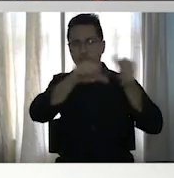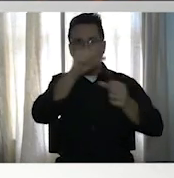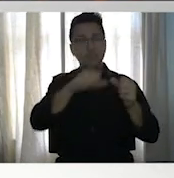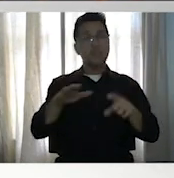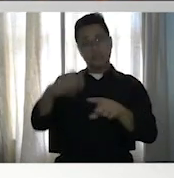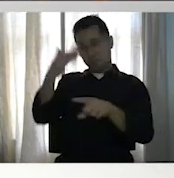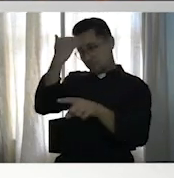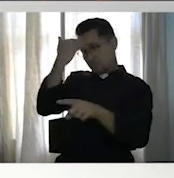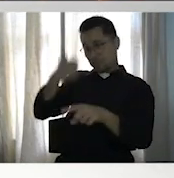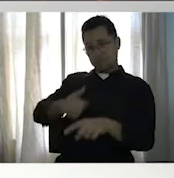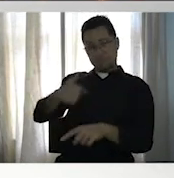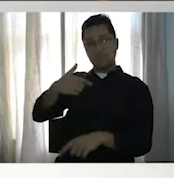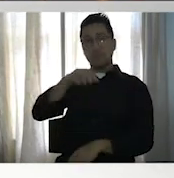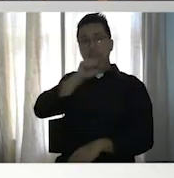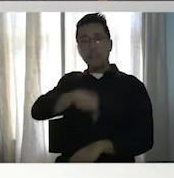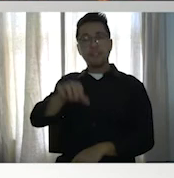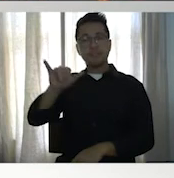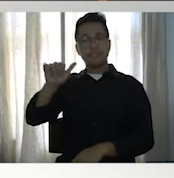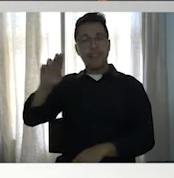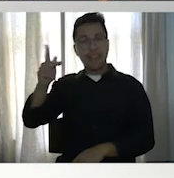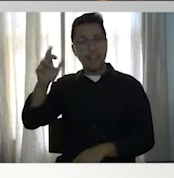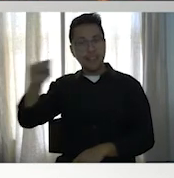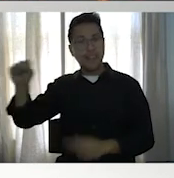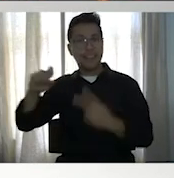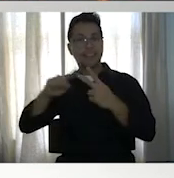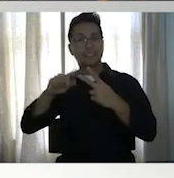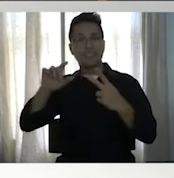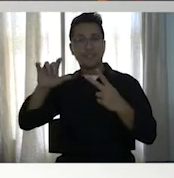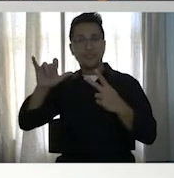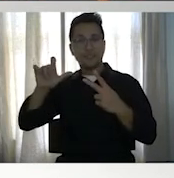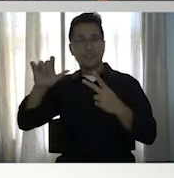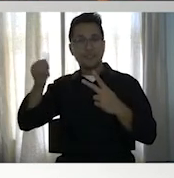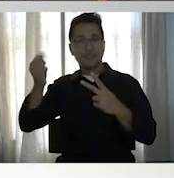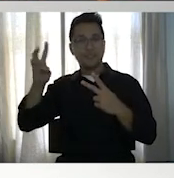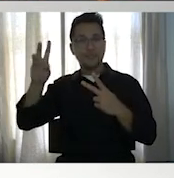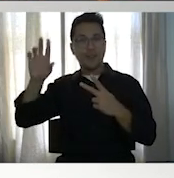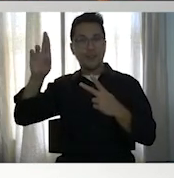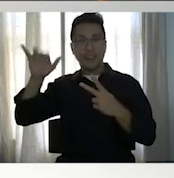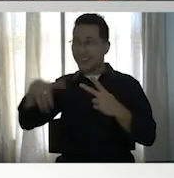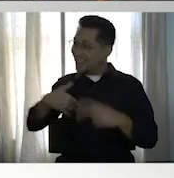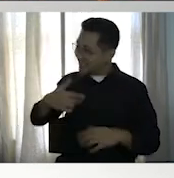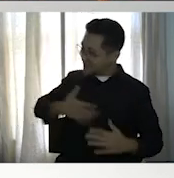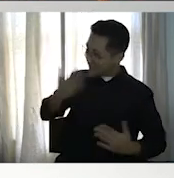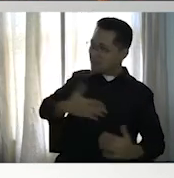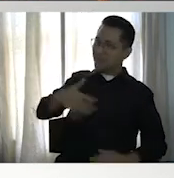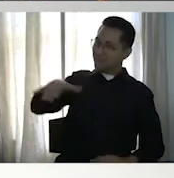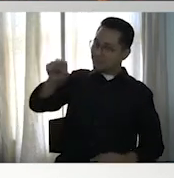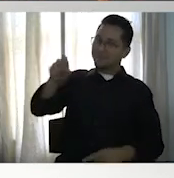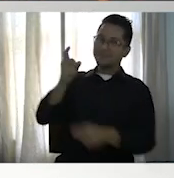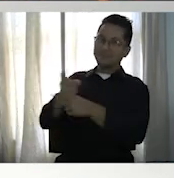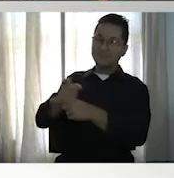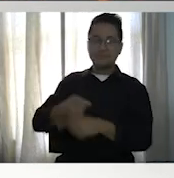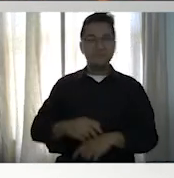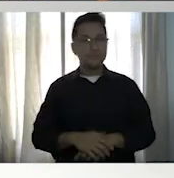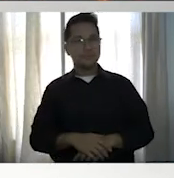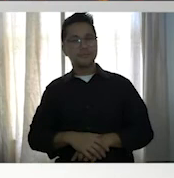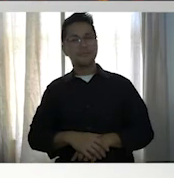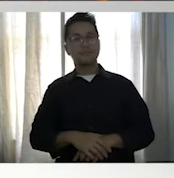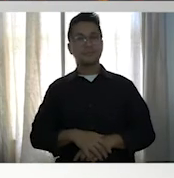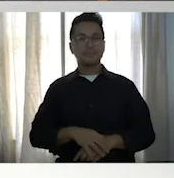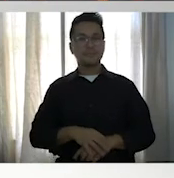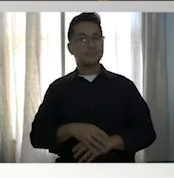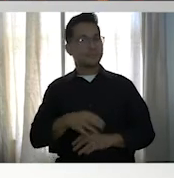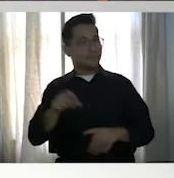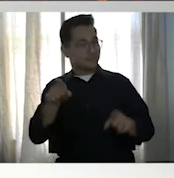that Miss Alana likes the Yankees and jewelry. So I was really happy that they said that. Yes, that's right. R loves steak and has a girlfriend.